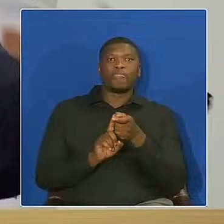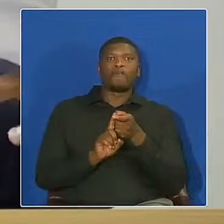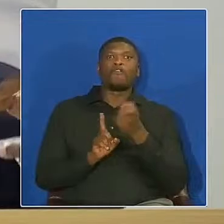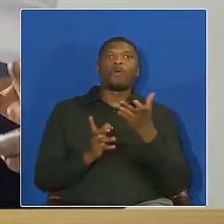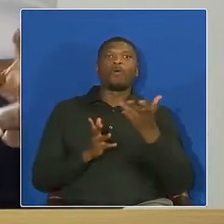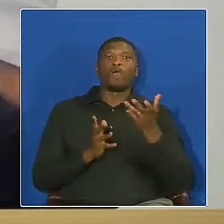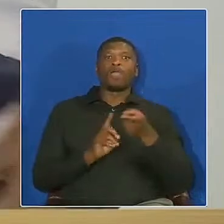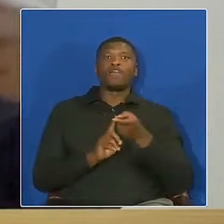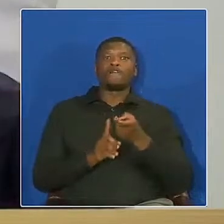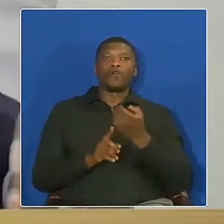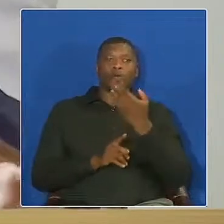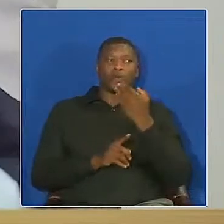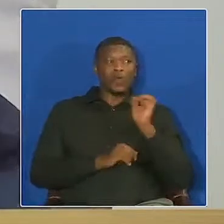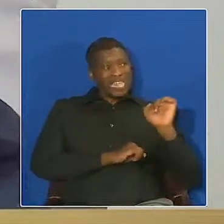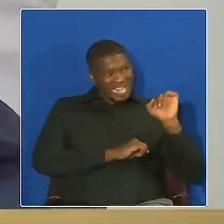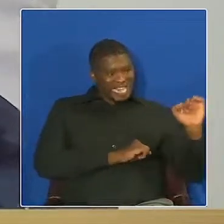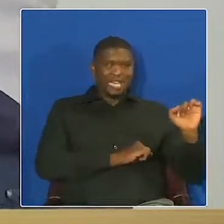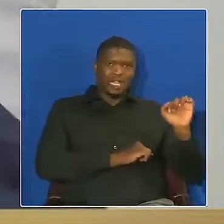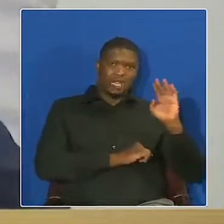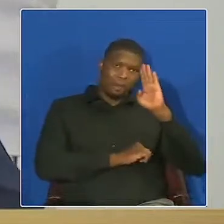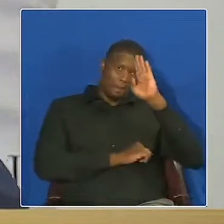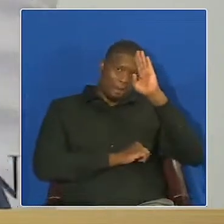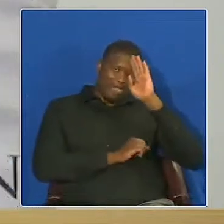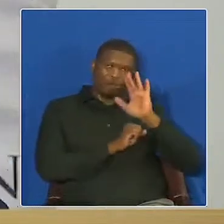the side of Mr. Mukhosi.